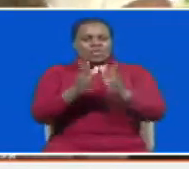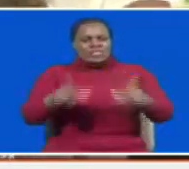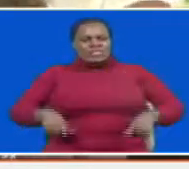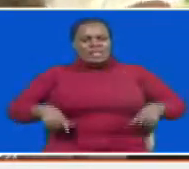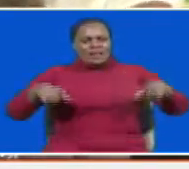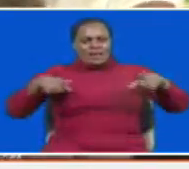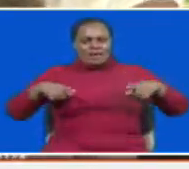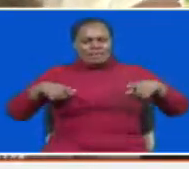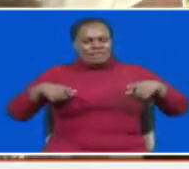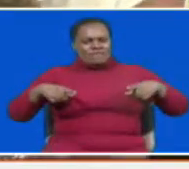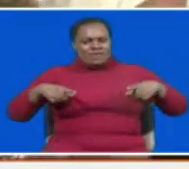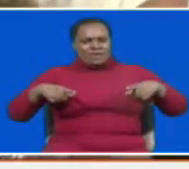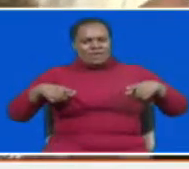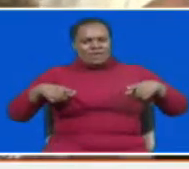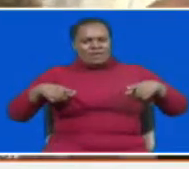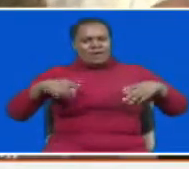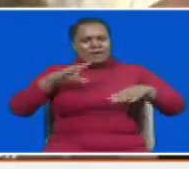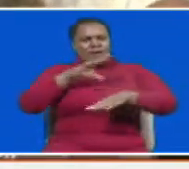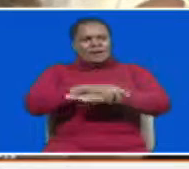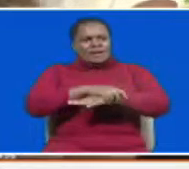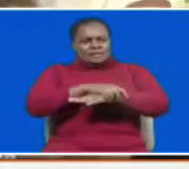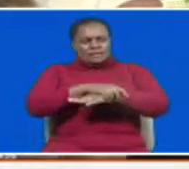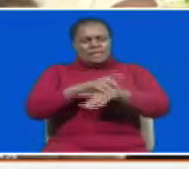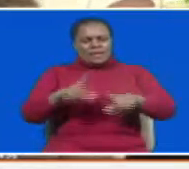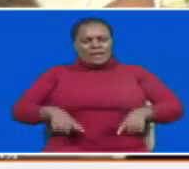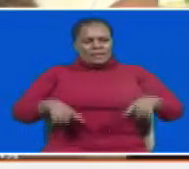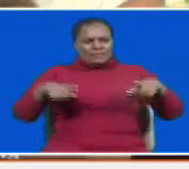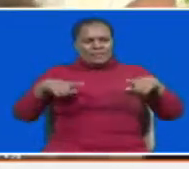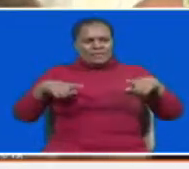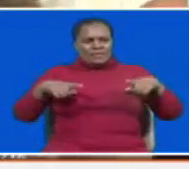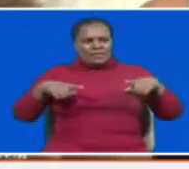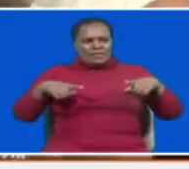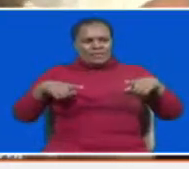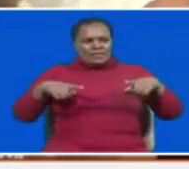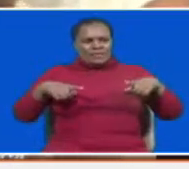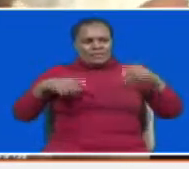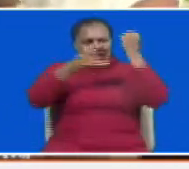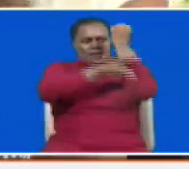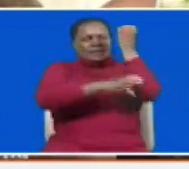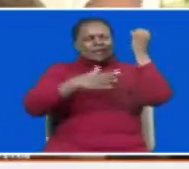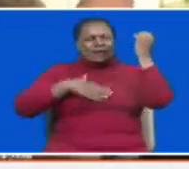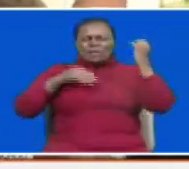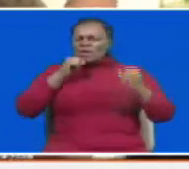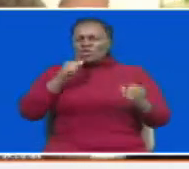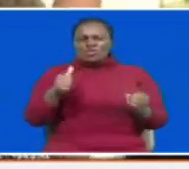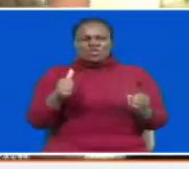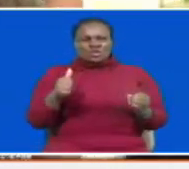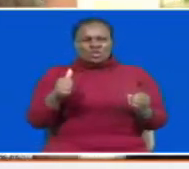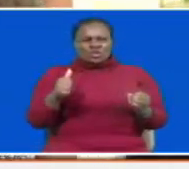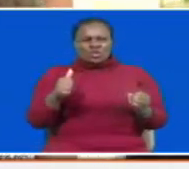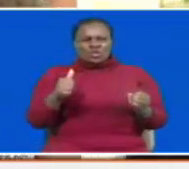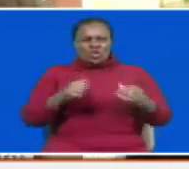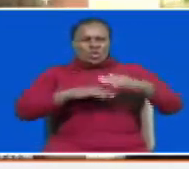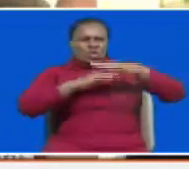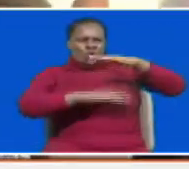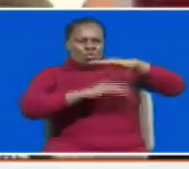less privileged, waweze kupata maisha ili nchi yetu isionekane ikiwa